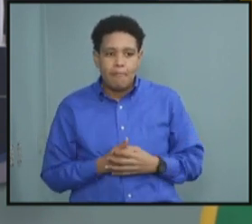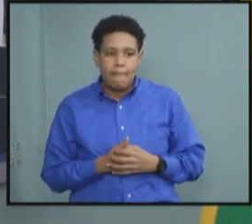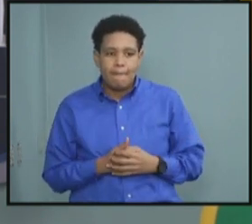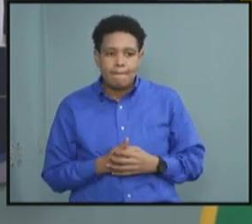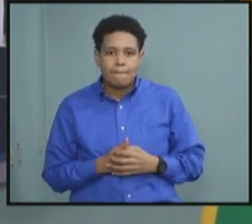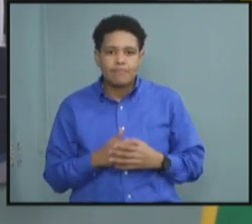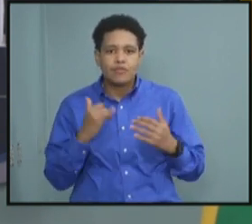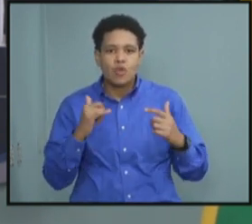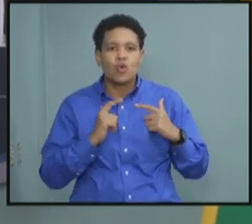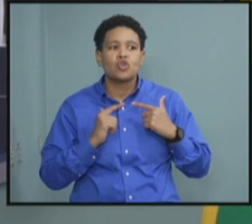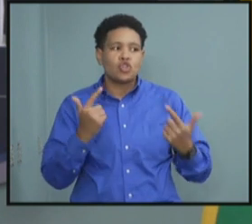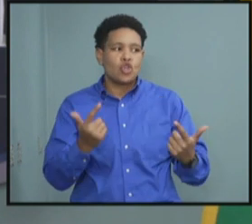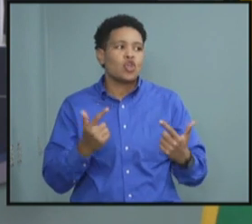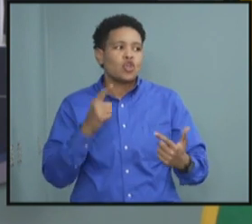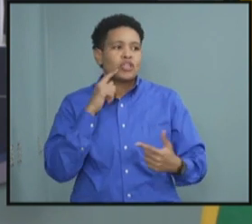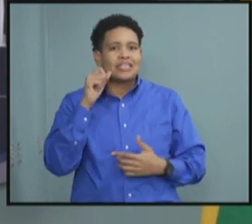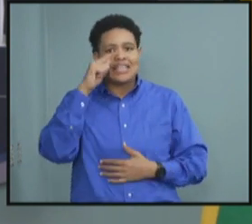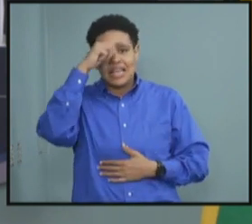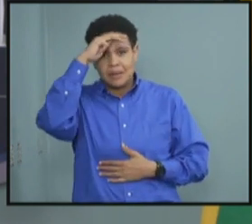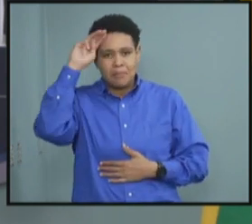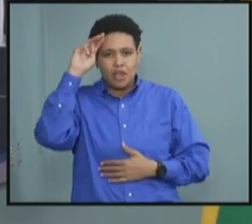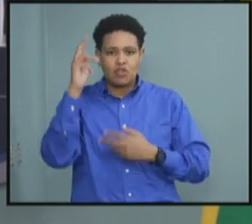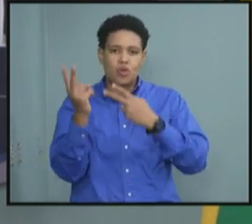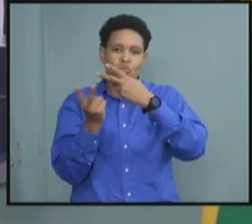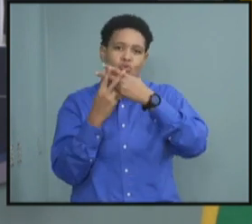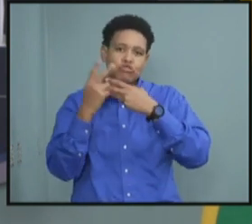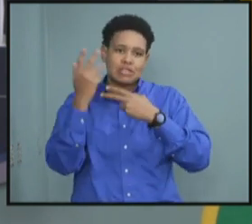I'll now turn to the St. Mary quarantine.